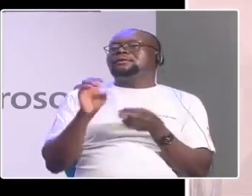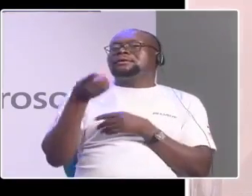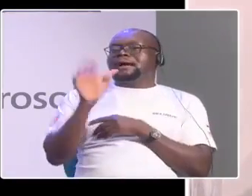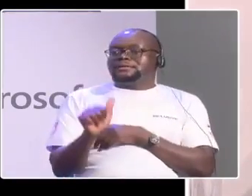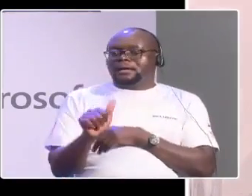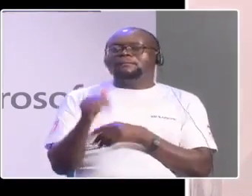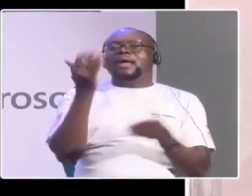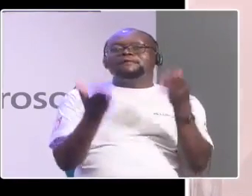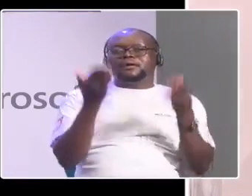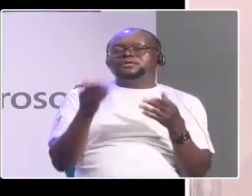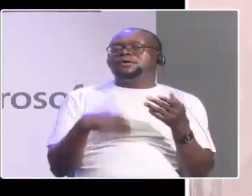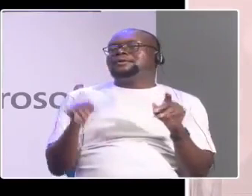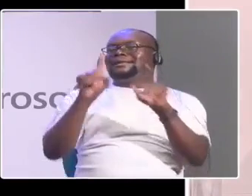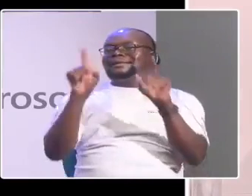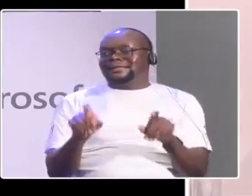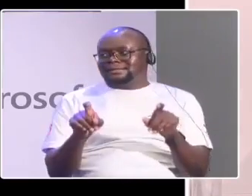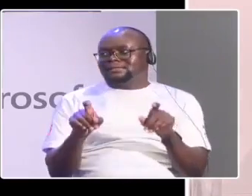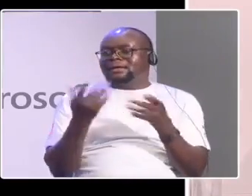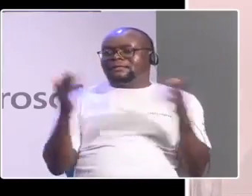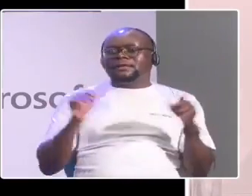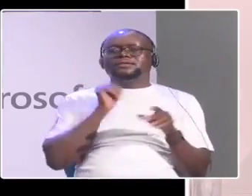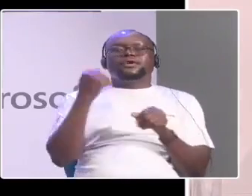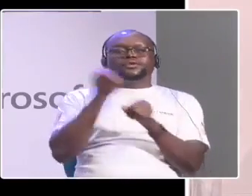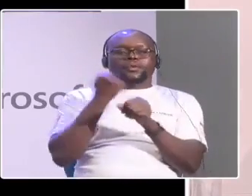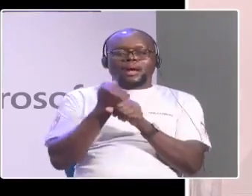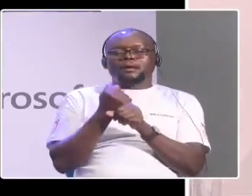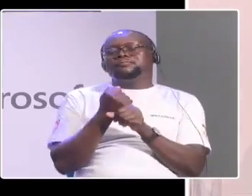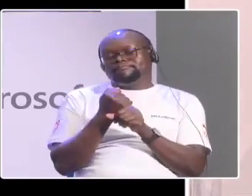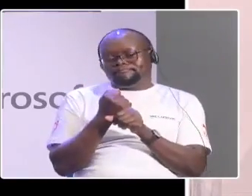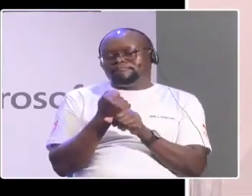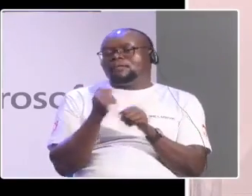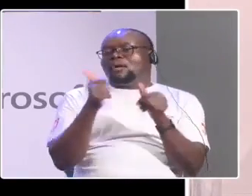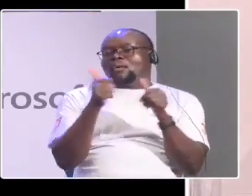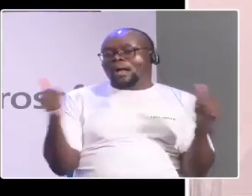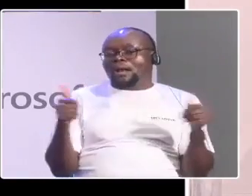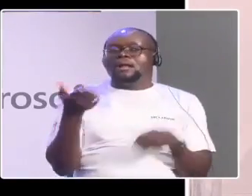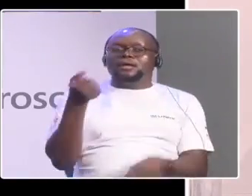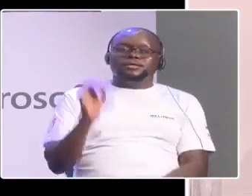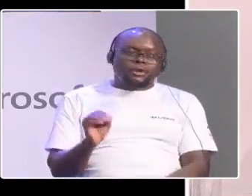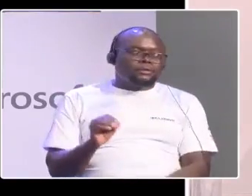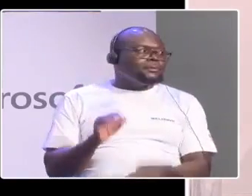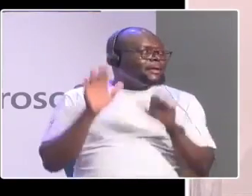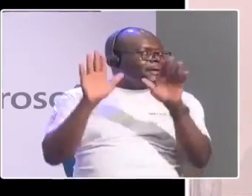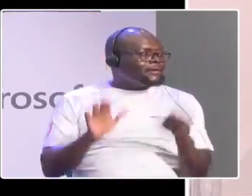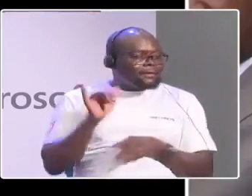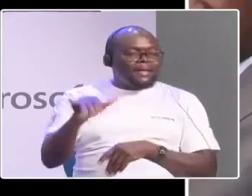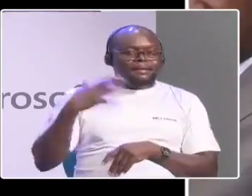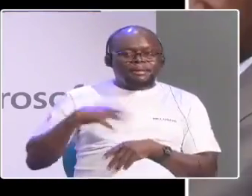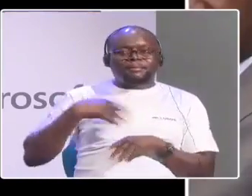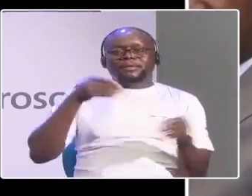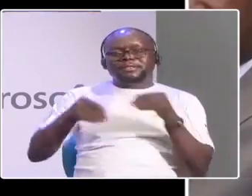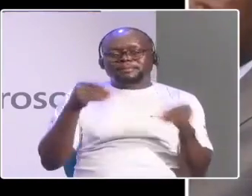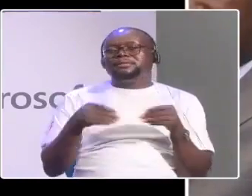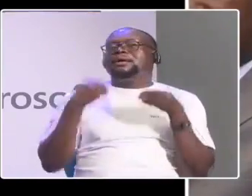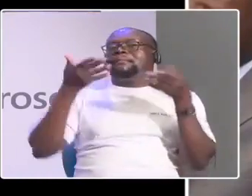the evaluation, in the testing, and things did not work out so well. And so critical that people with disabilities be